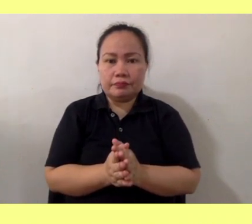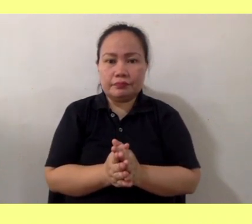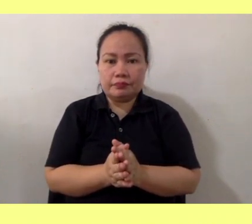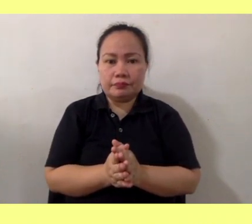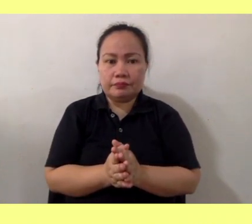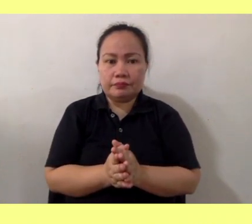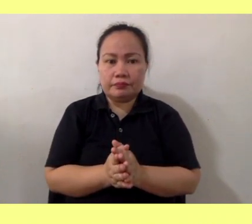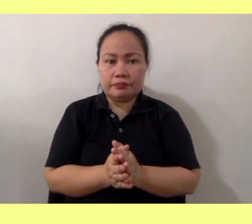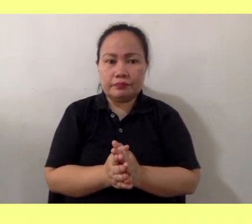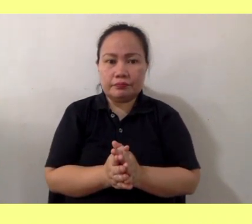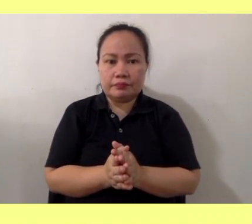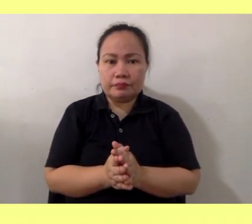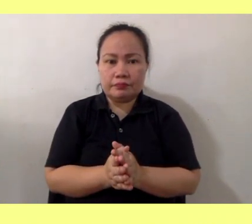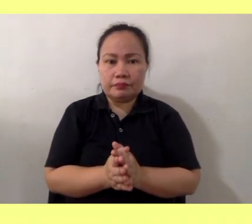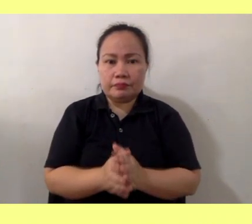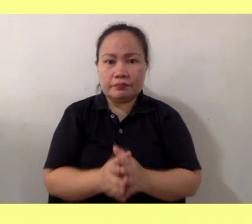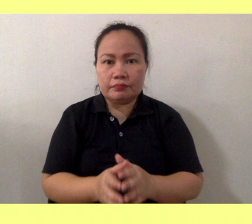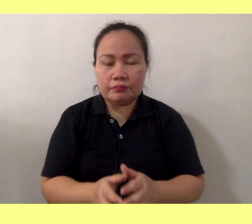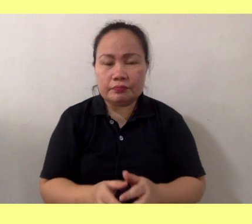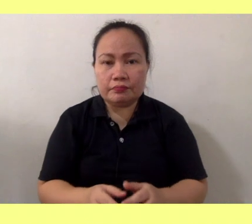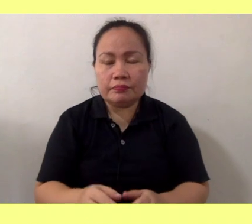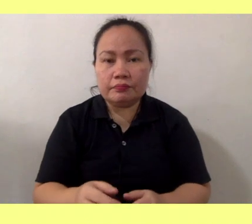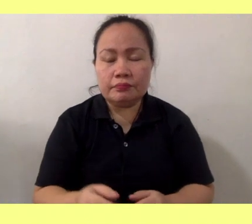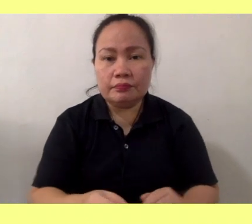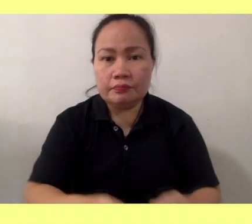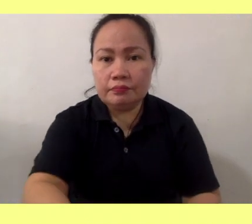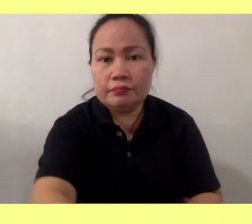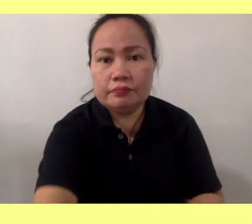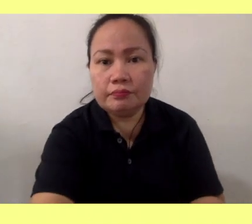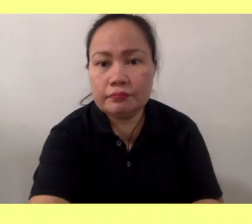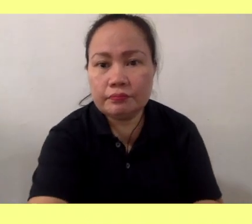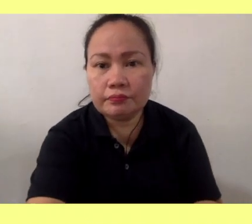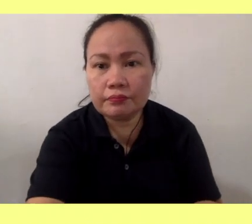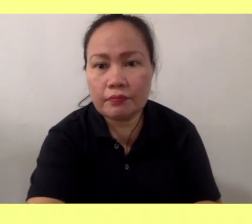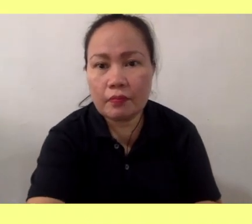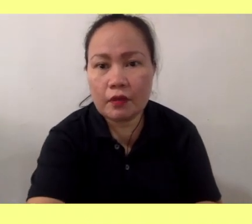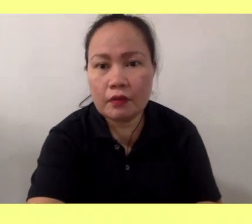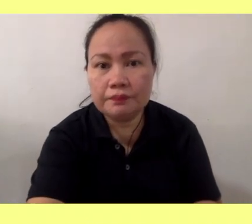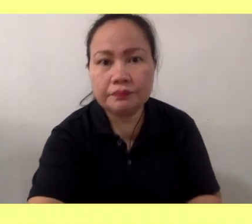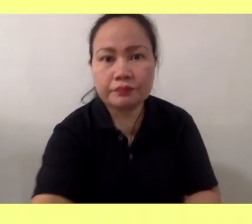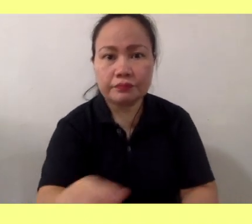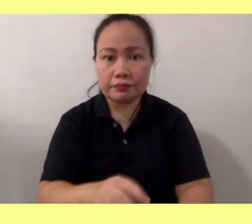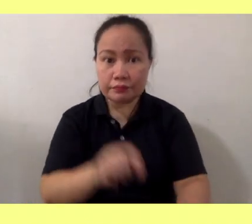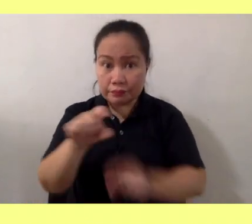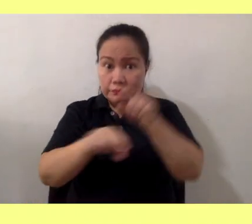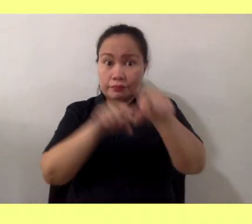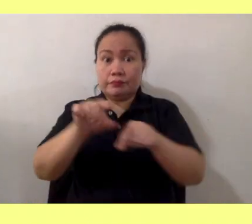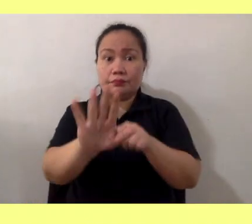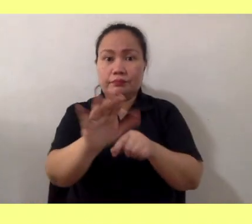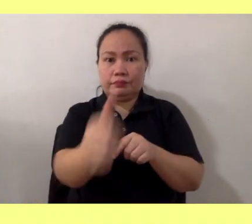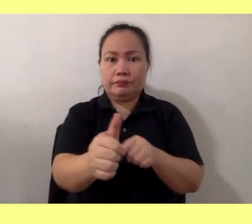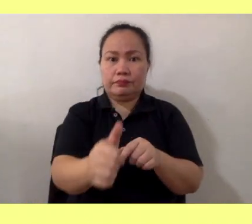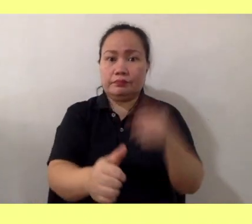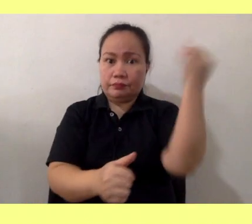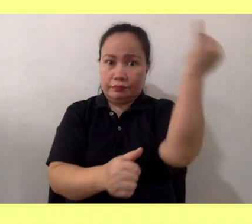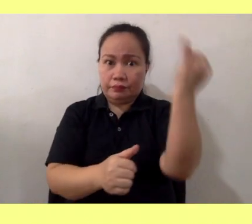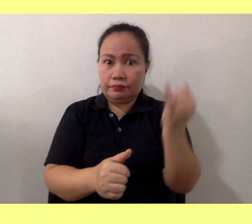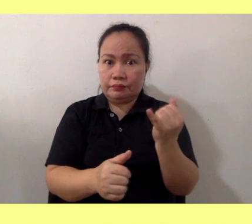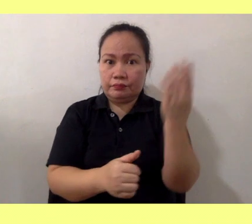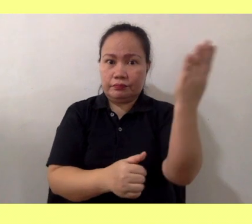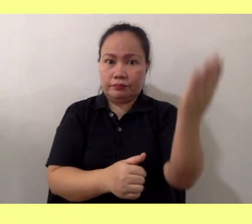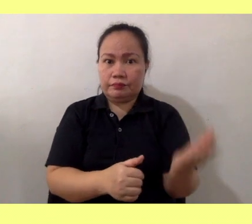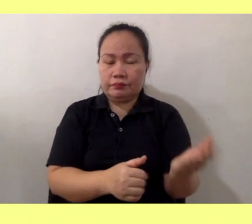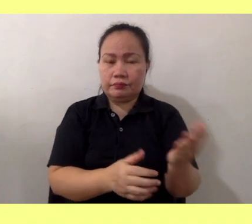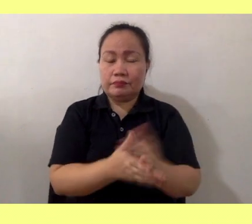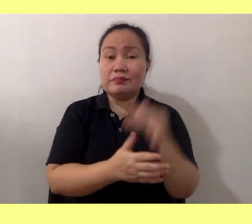same yung distance nila sa isa't isa. Okay. So, let's have this one. So, test yourself.